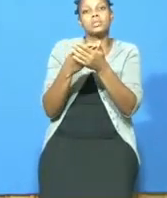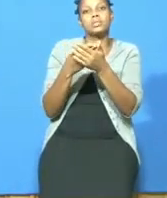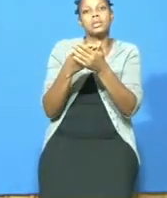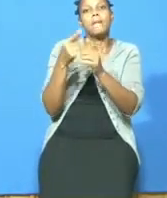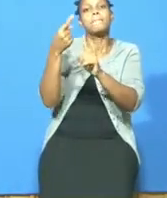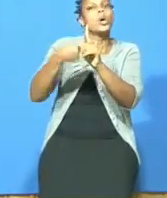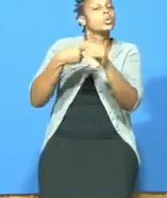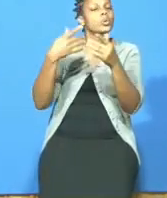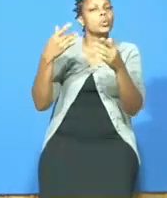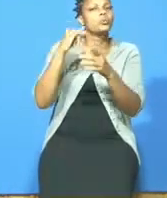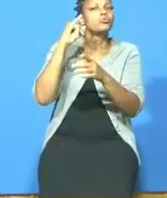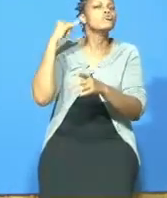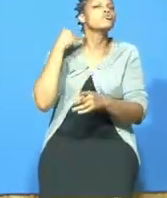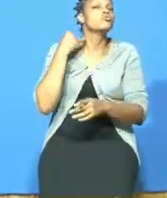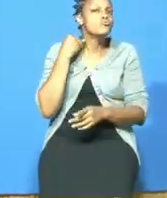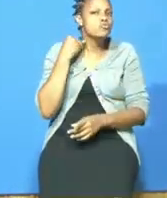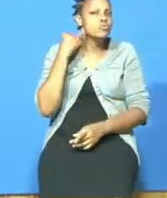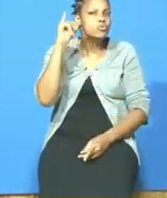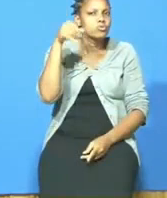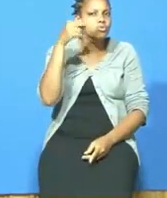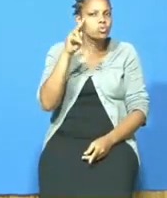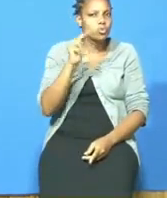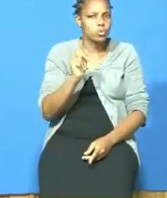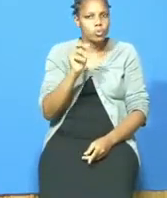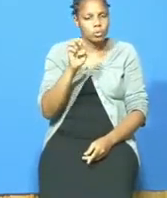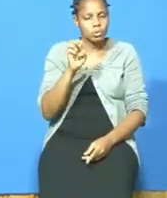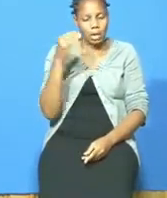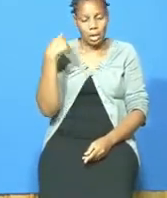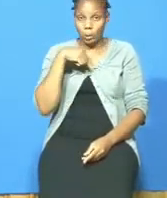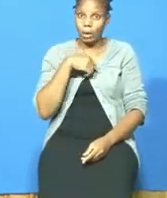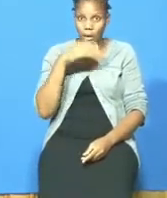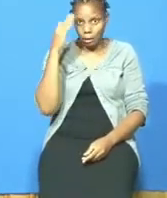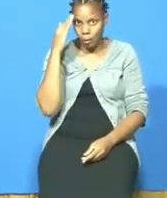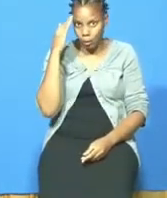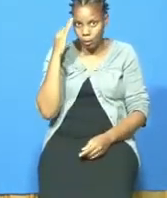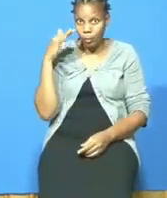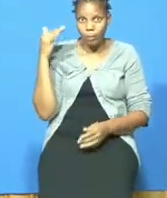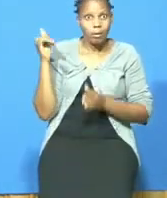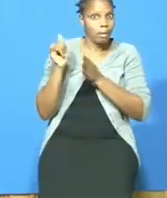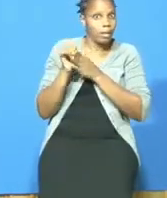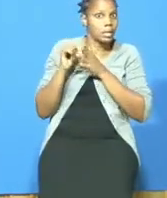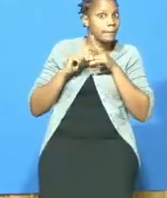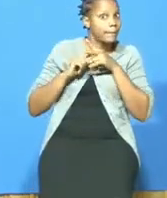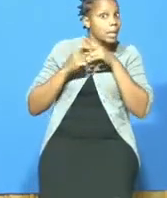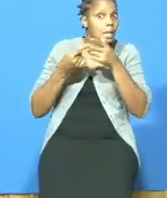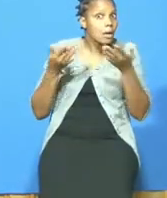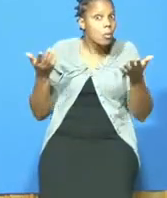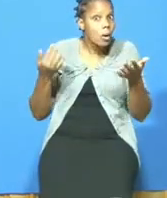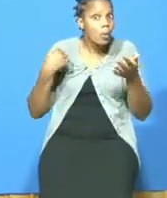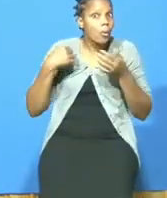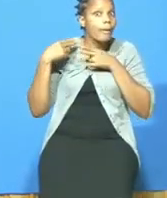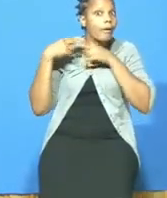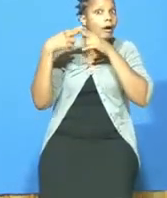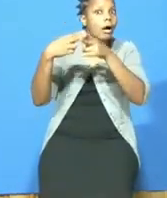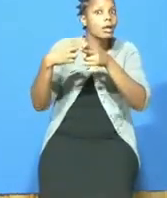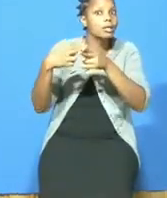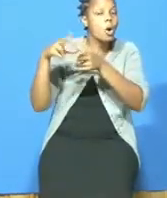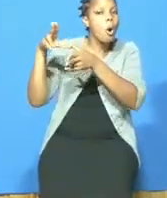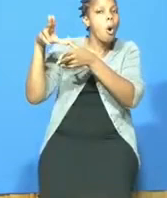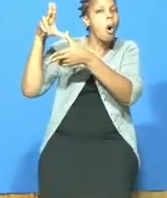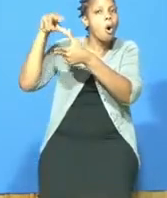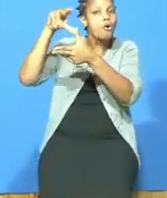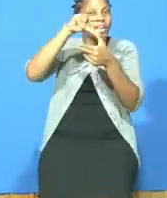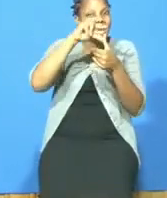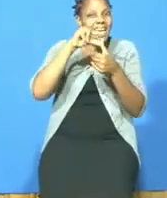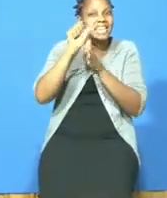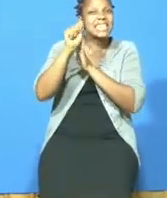we know that that is the beginning of what we call the hurricane season. I think